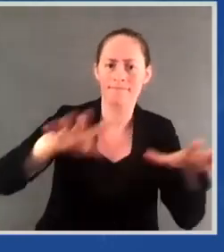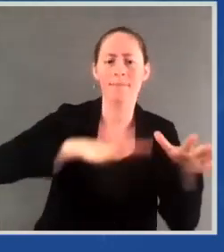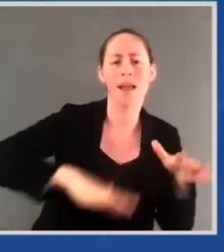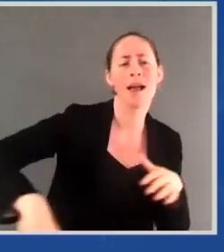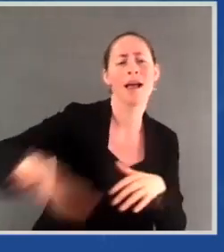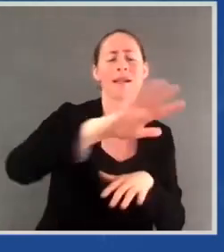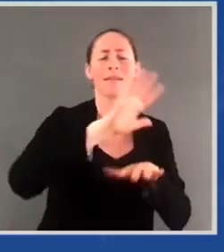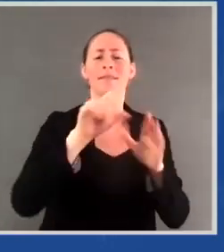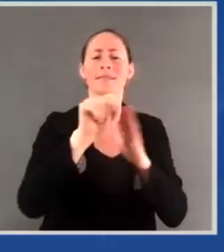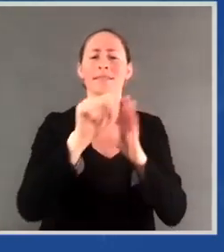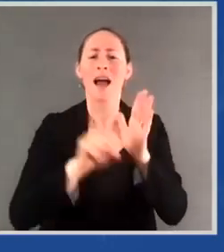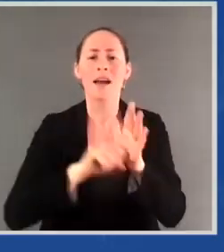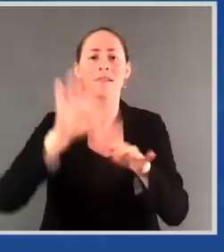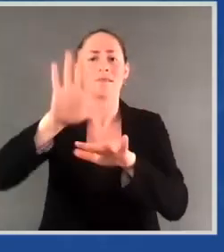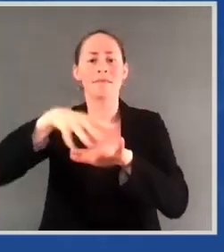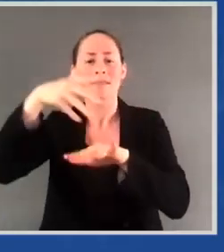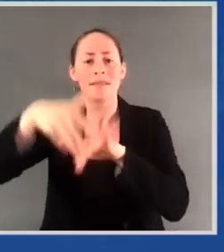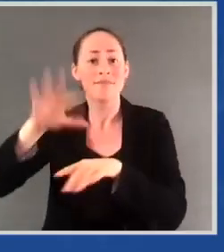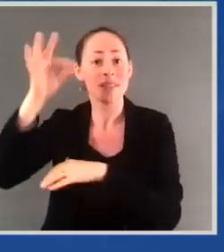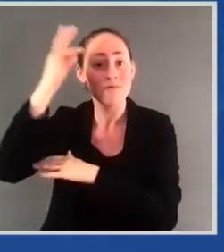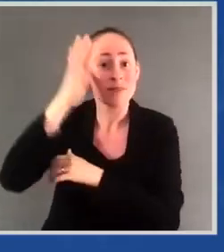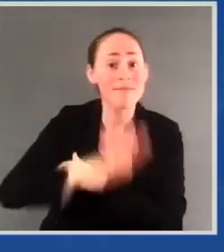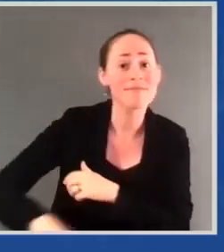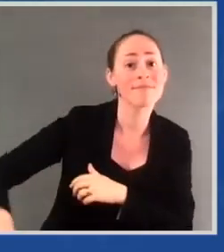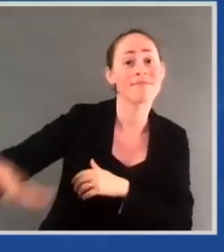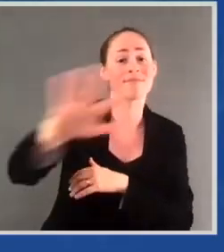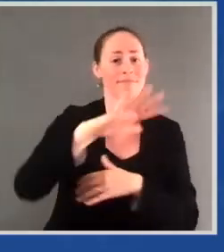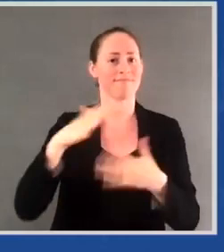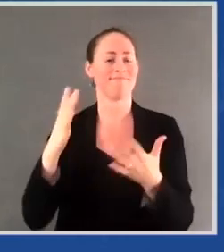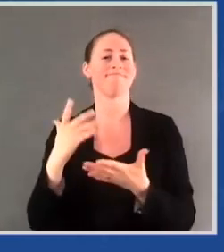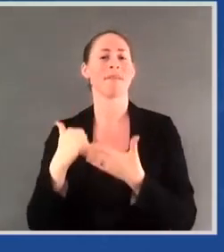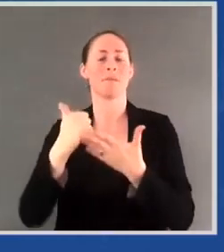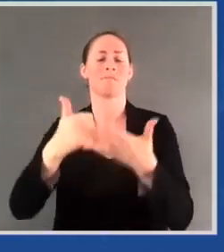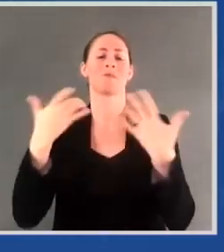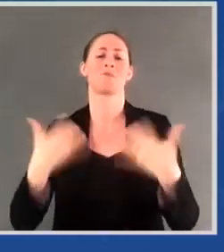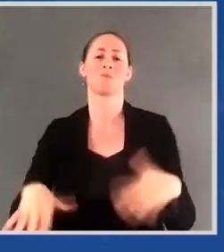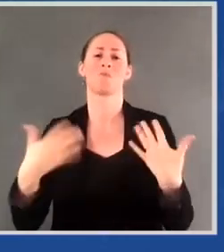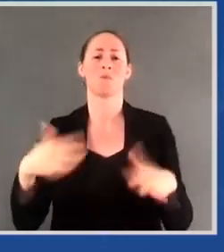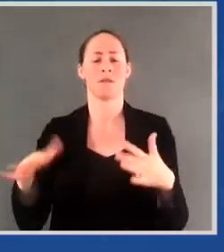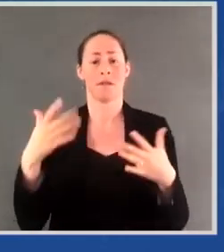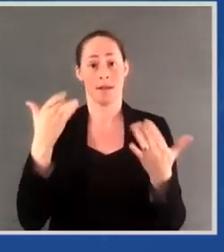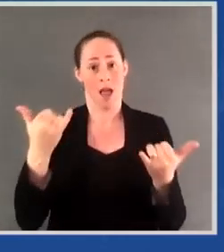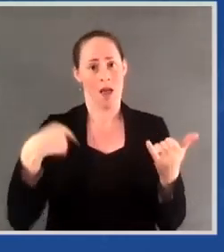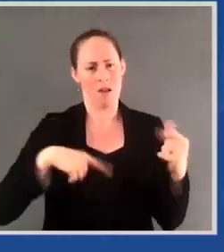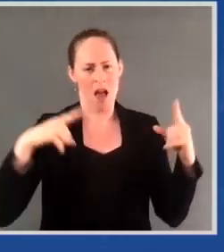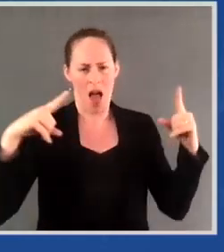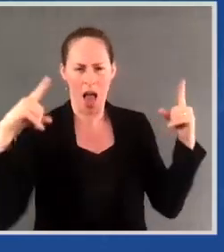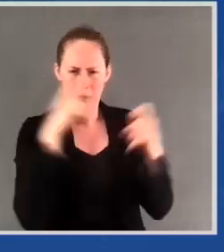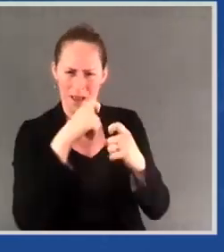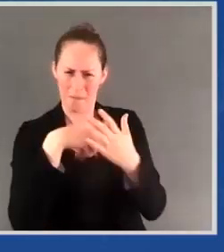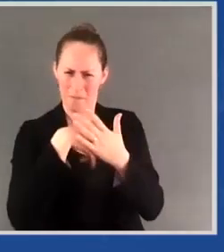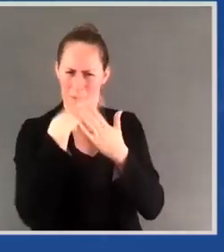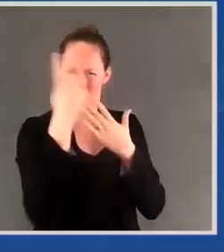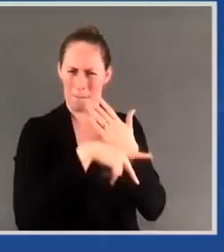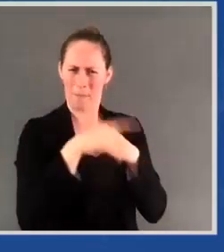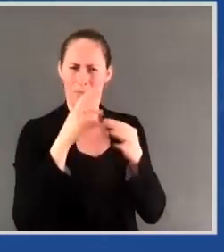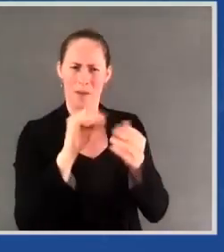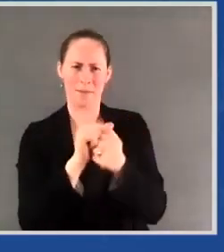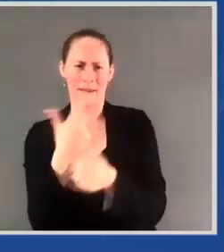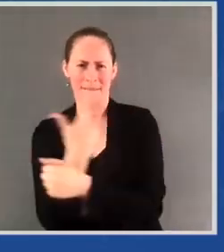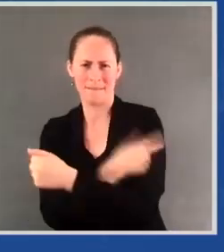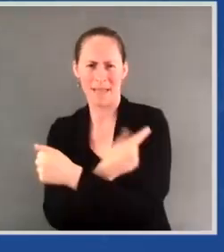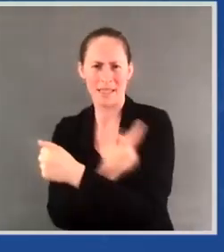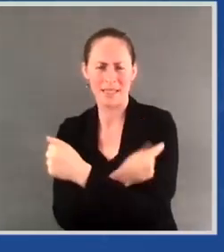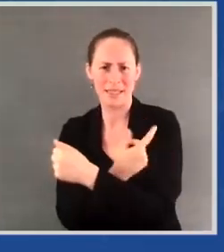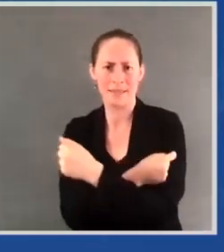unparalleled vaccination program and managed one of the biggest and most complicated logistical challenges in American history. And above